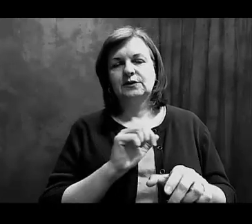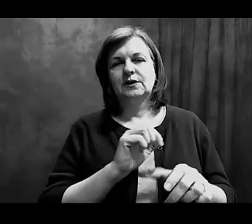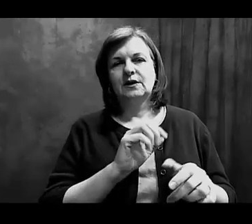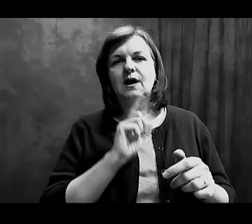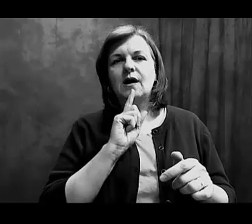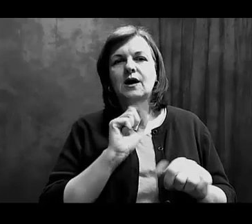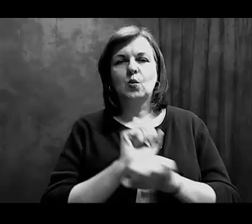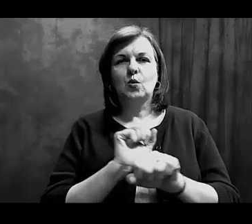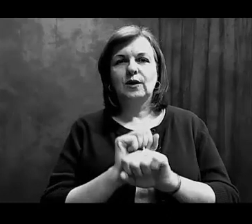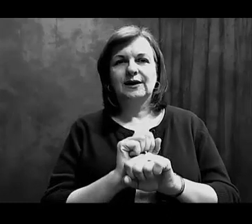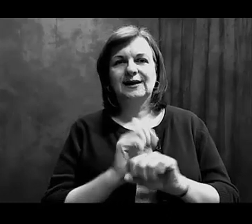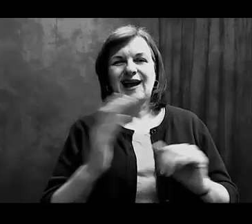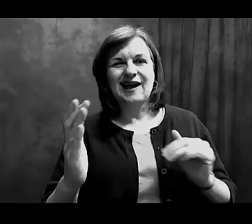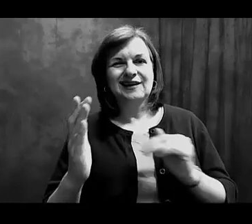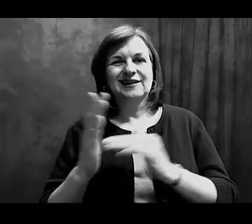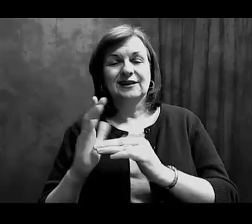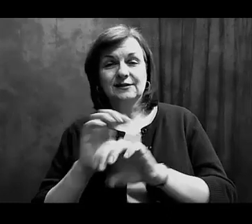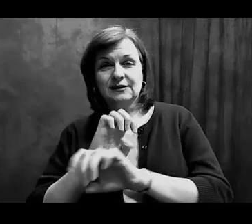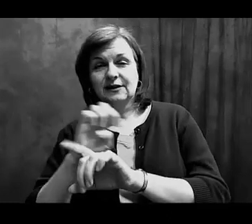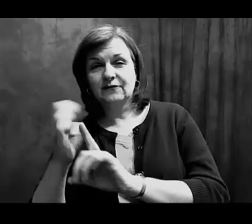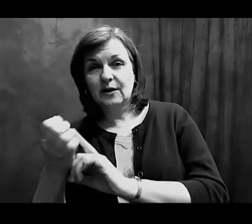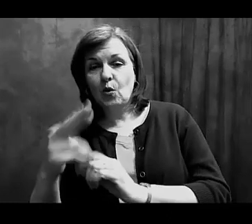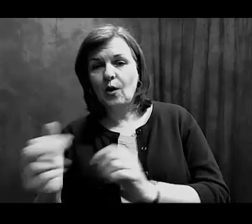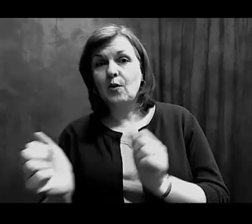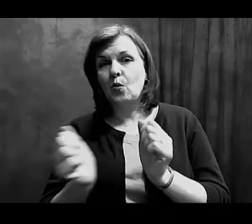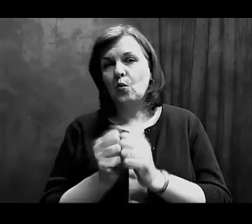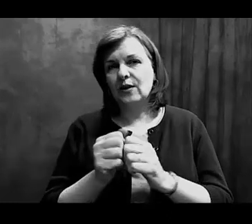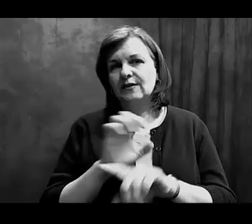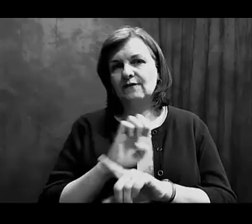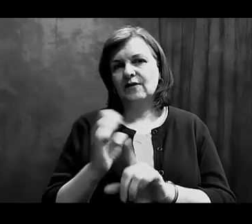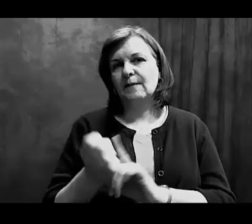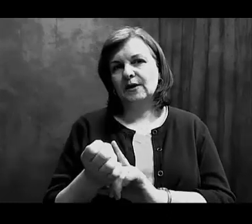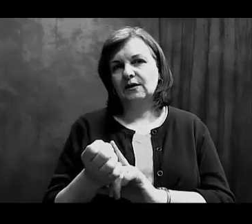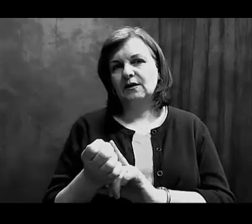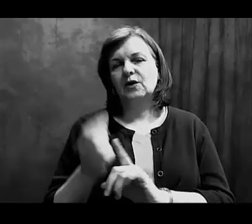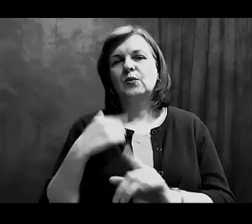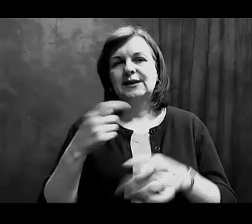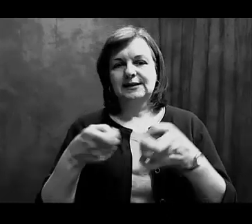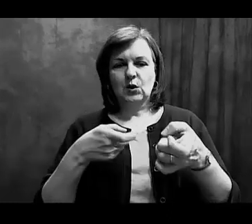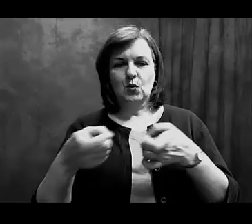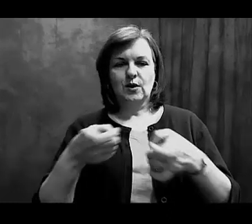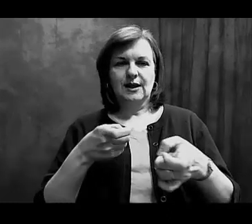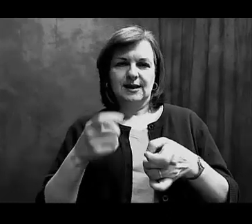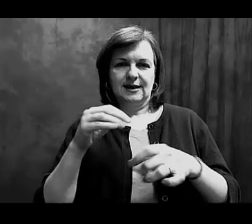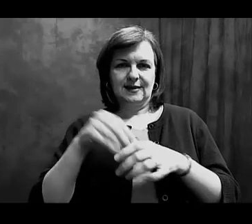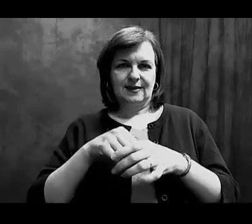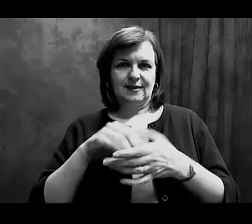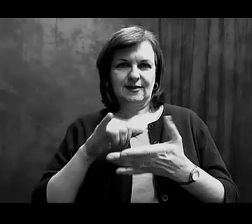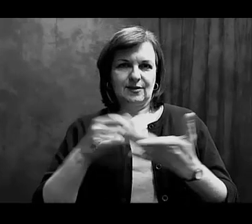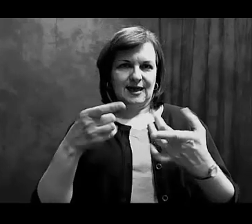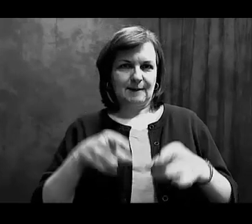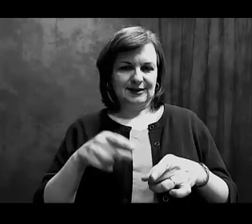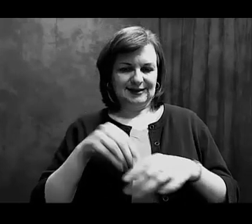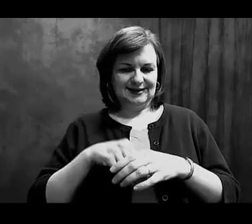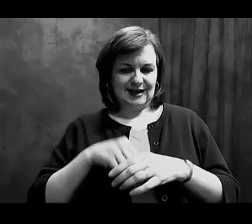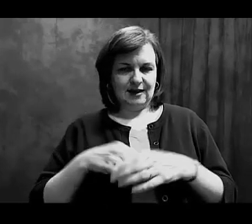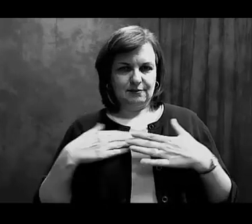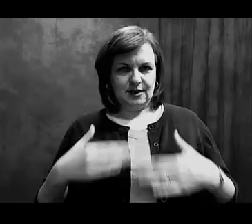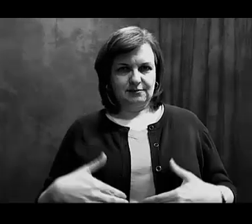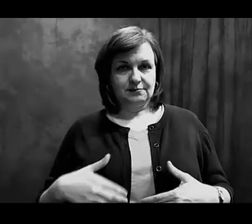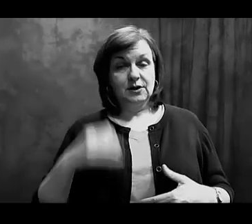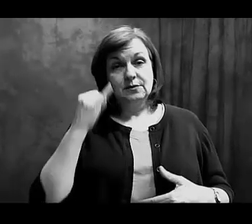going to be working with your environment or against your environment, right? So we've got to mediate